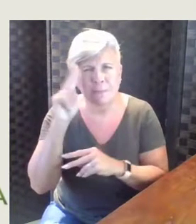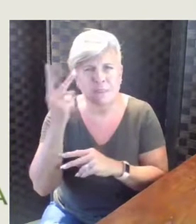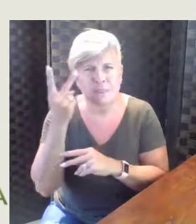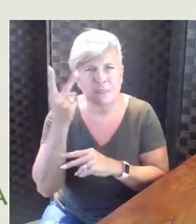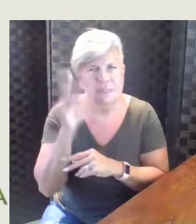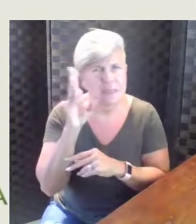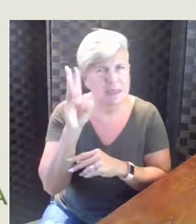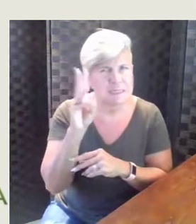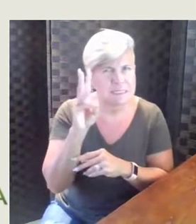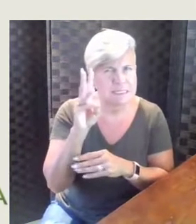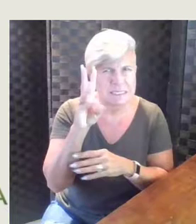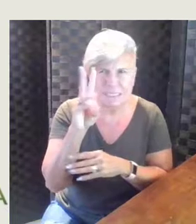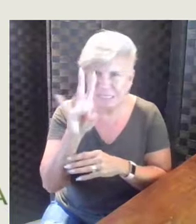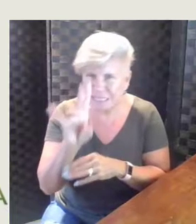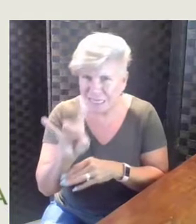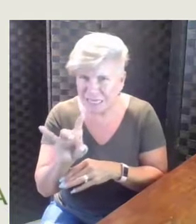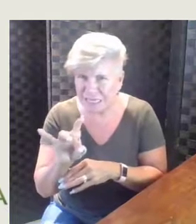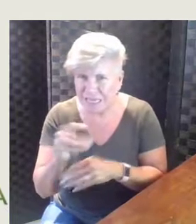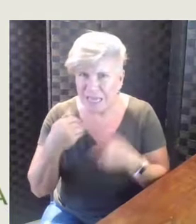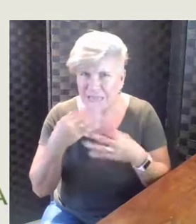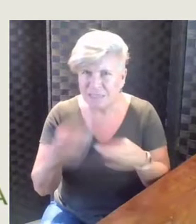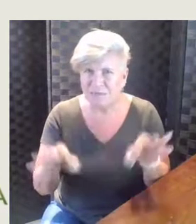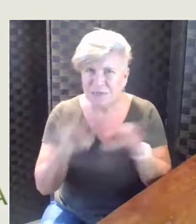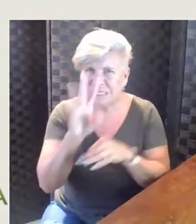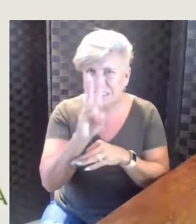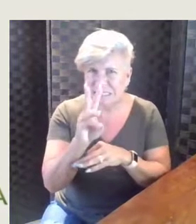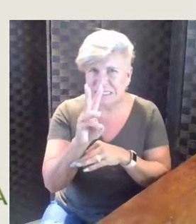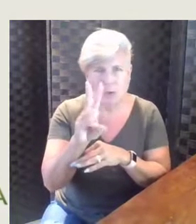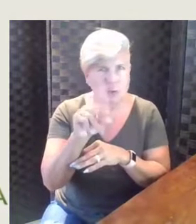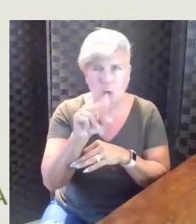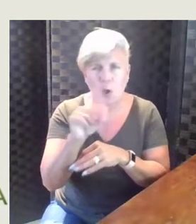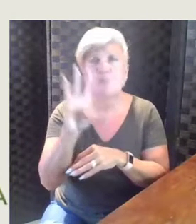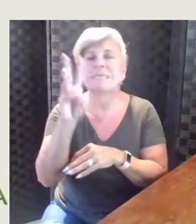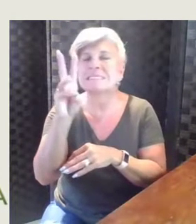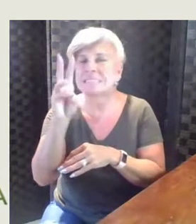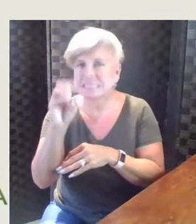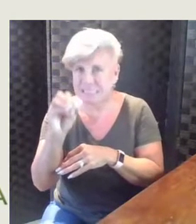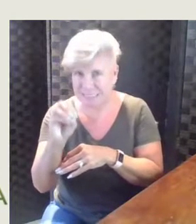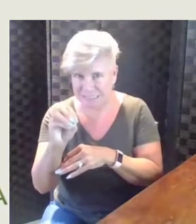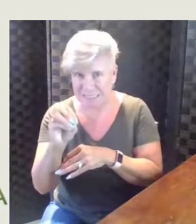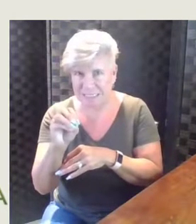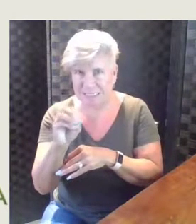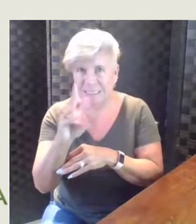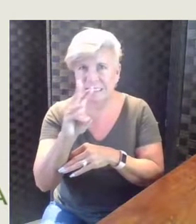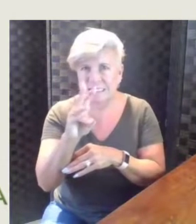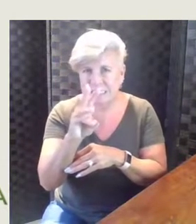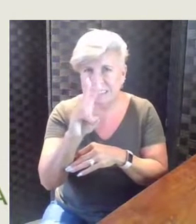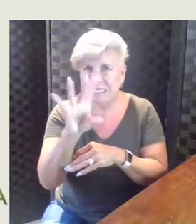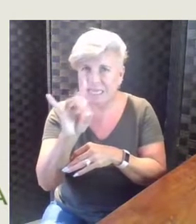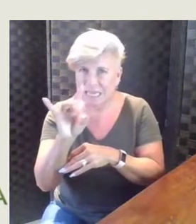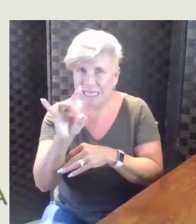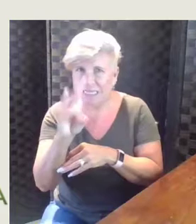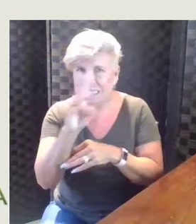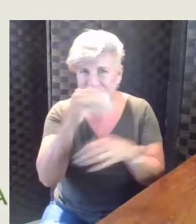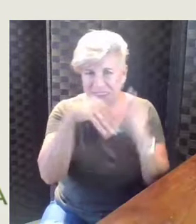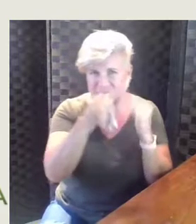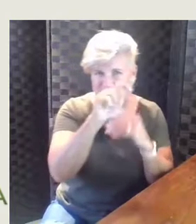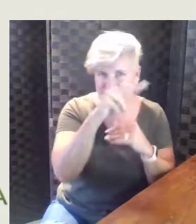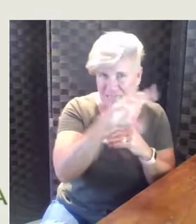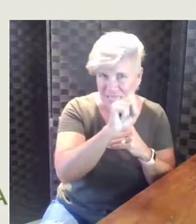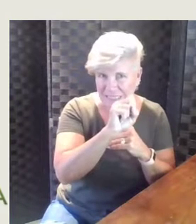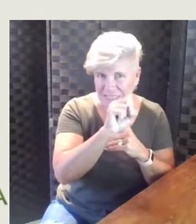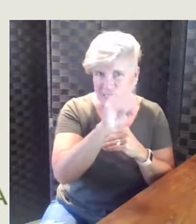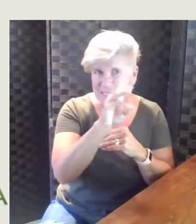the 6 in 68 has a value of 6 instead of 60. 6 is in the tens